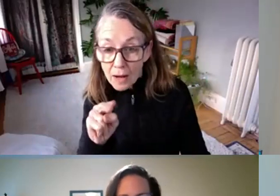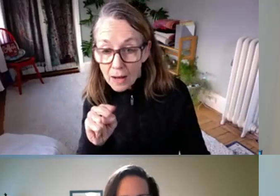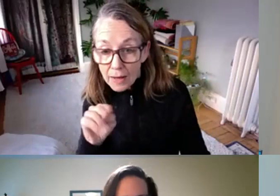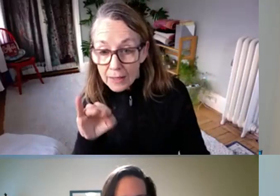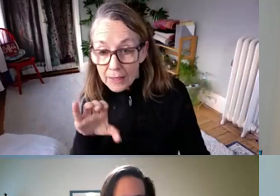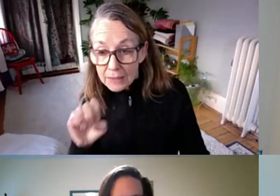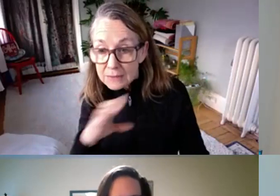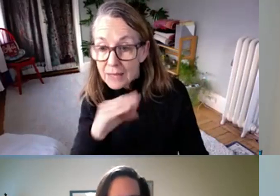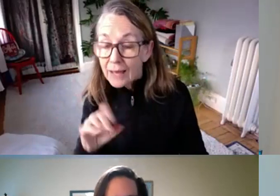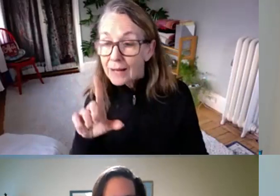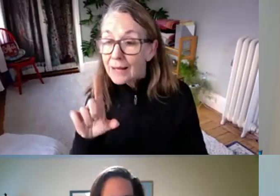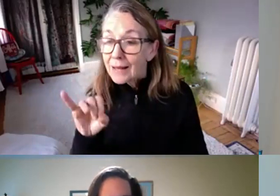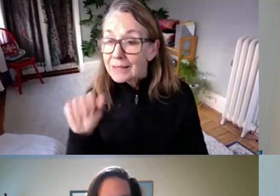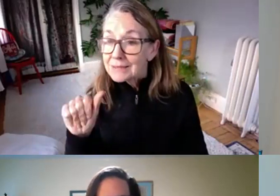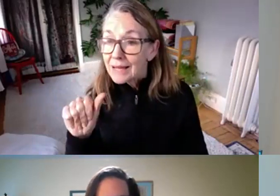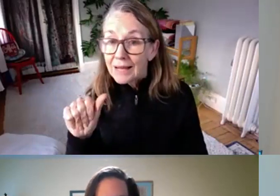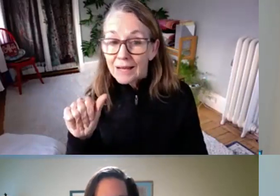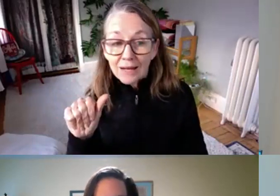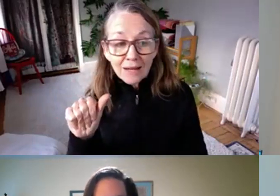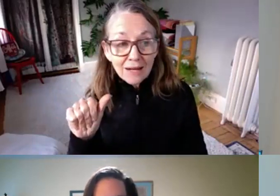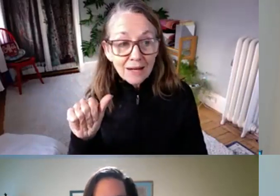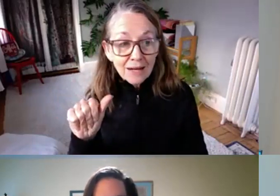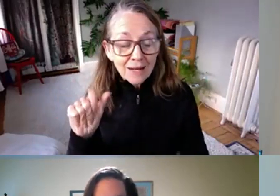go down.